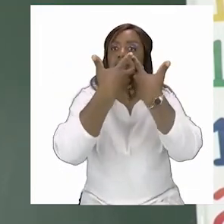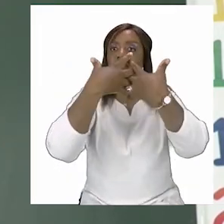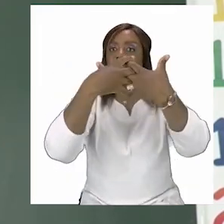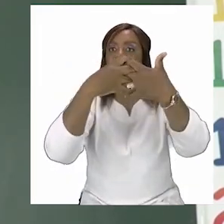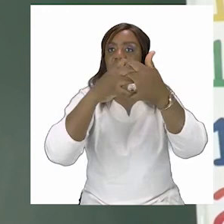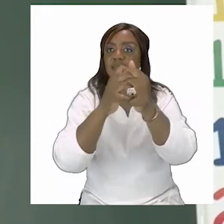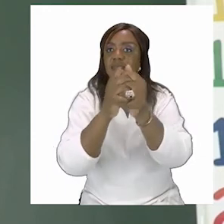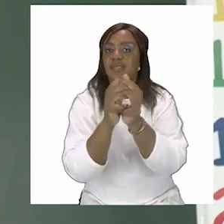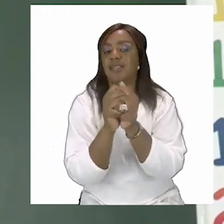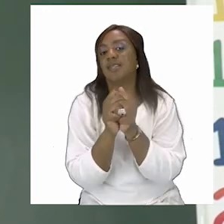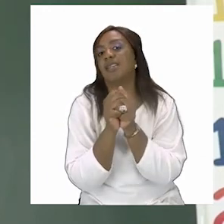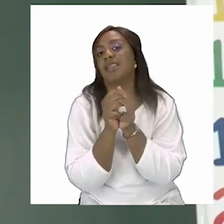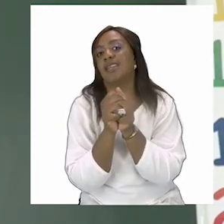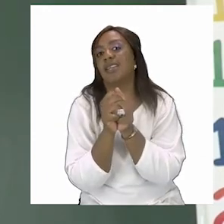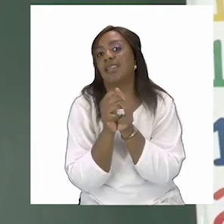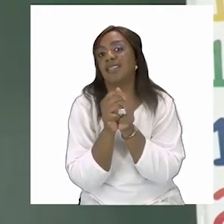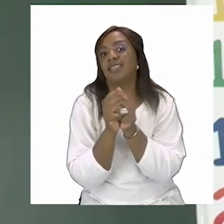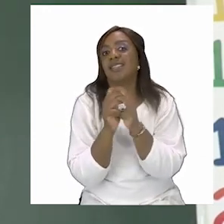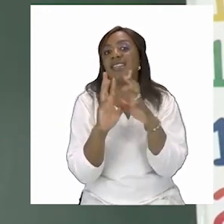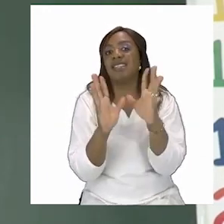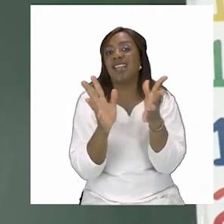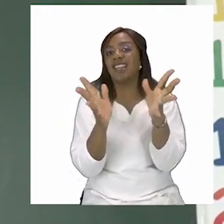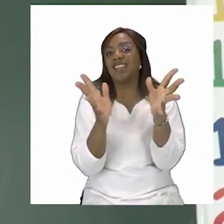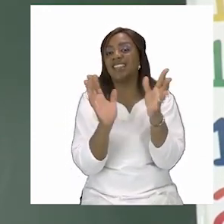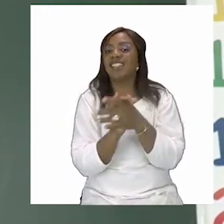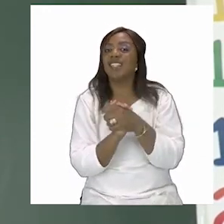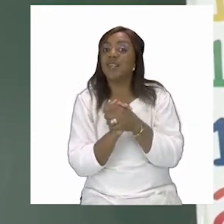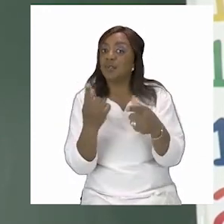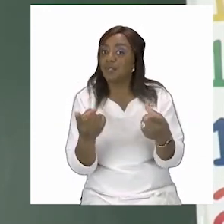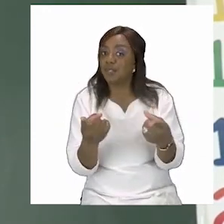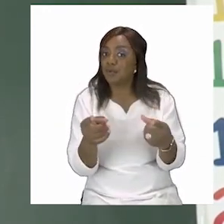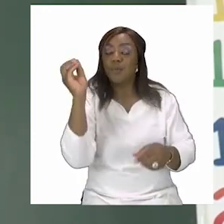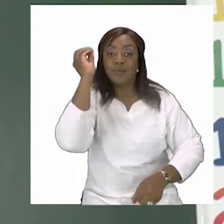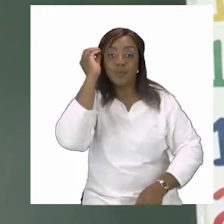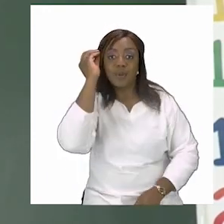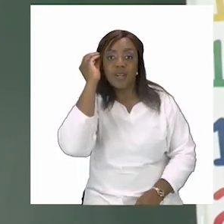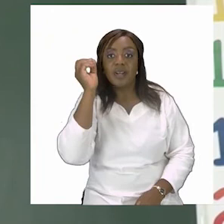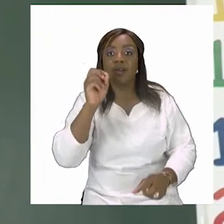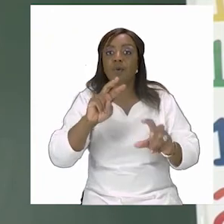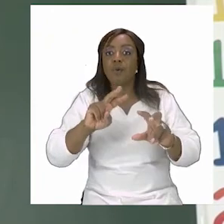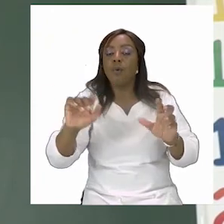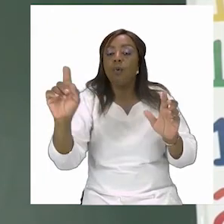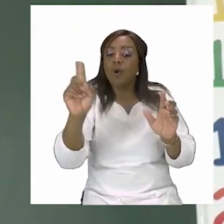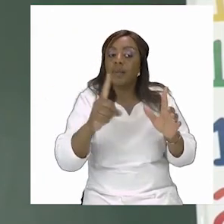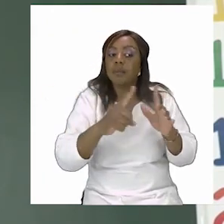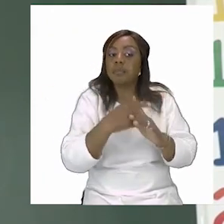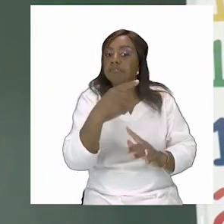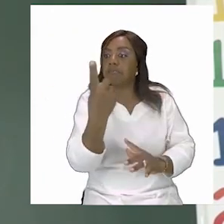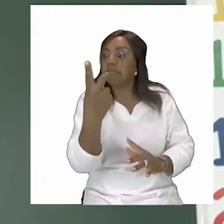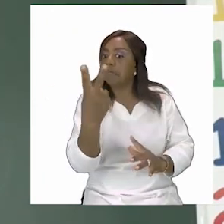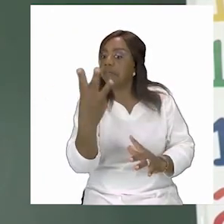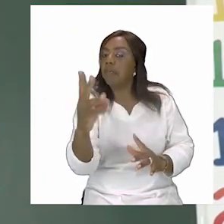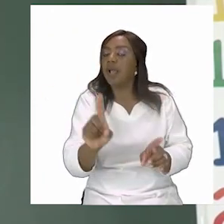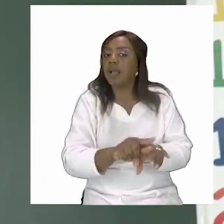and Sunday. So we are now going to find out what happens on those